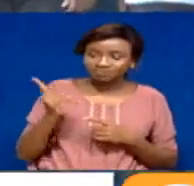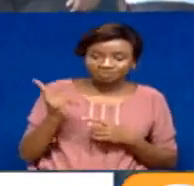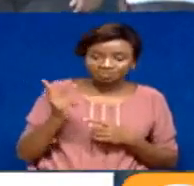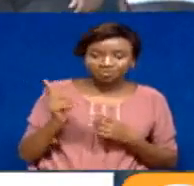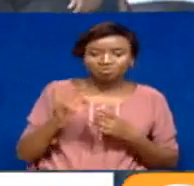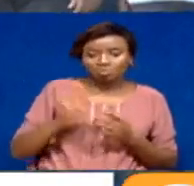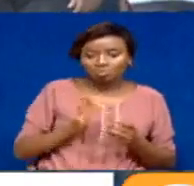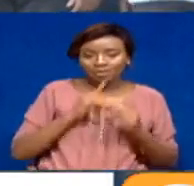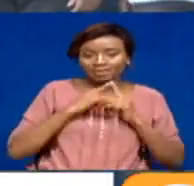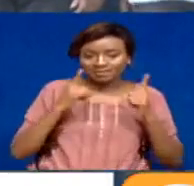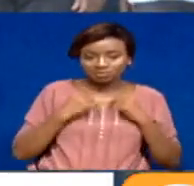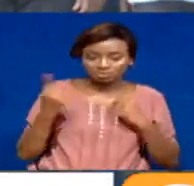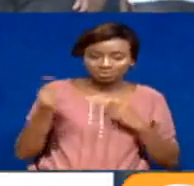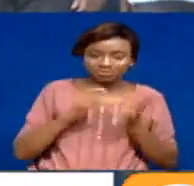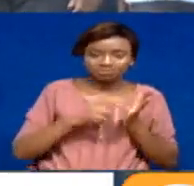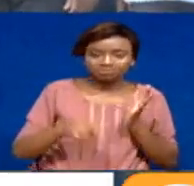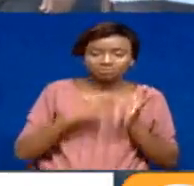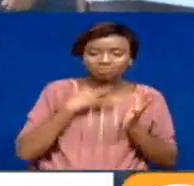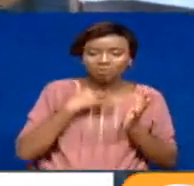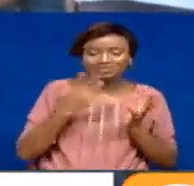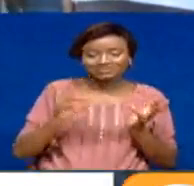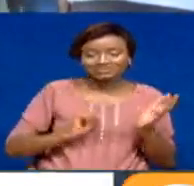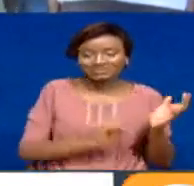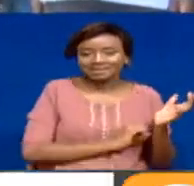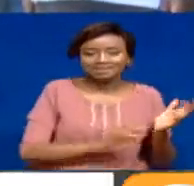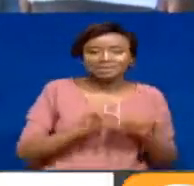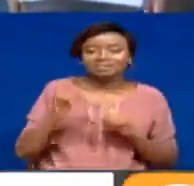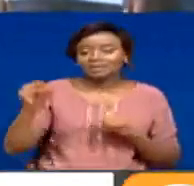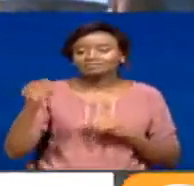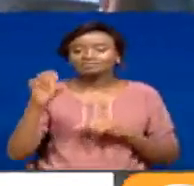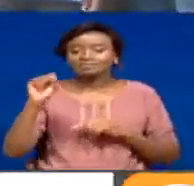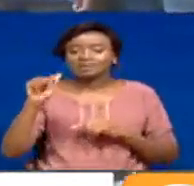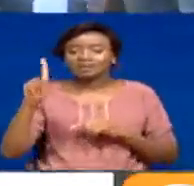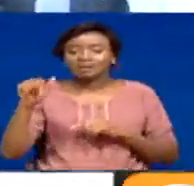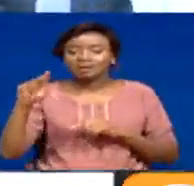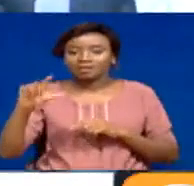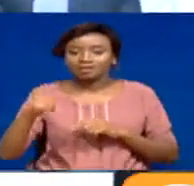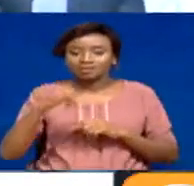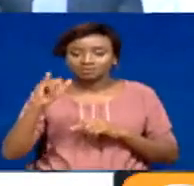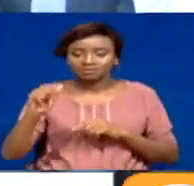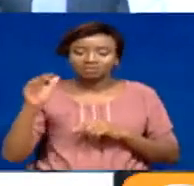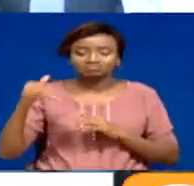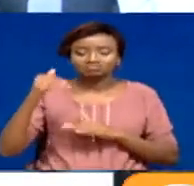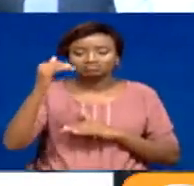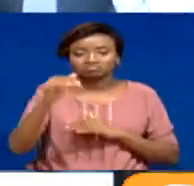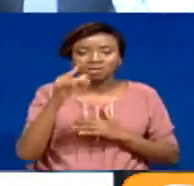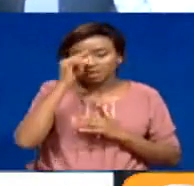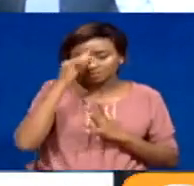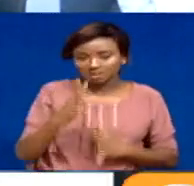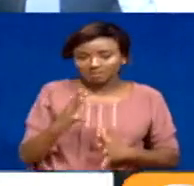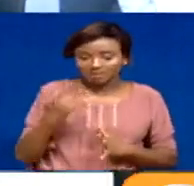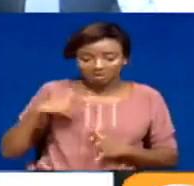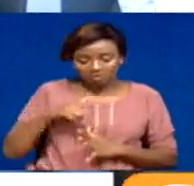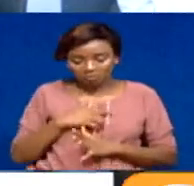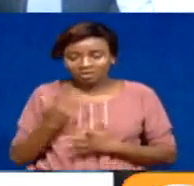Wanjiru ceding ground to vie for the Nairobi Senator, while Sakaja will run for the Nairobi Governor. We are very happy as the Kenya